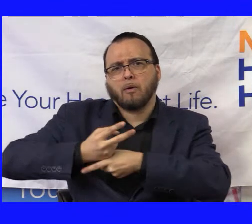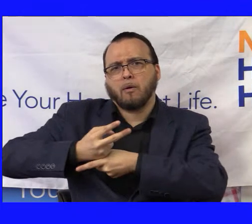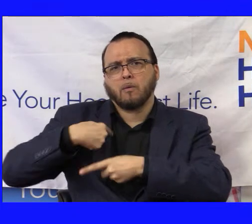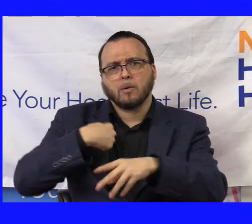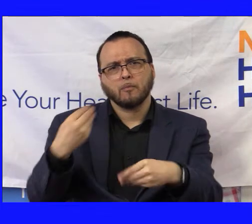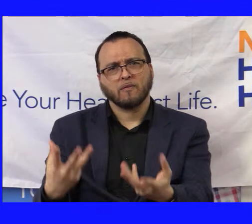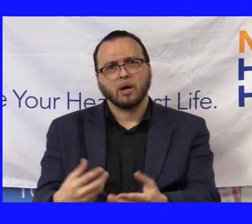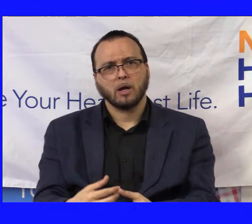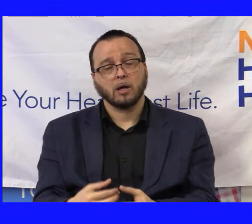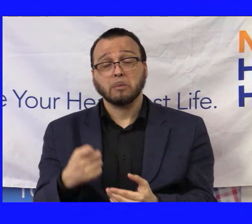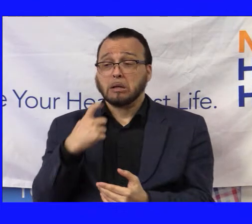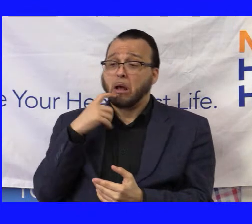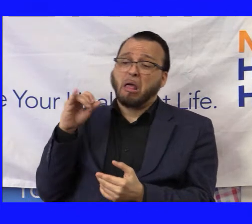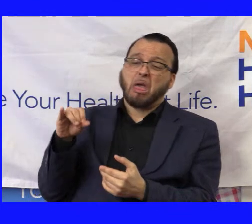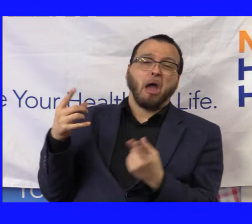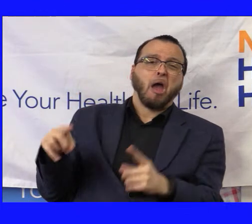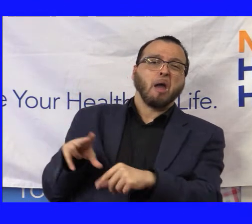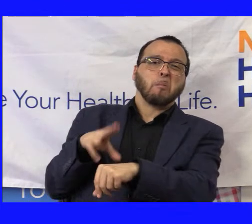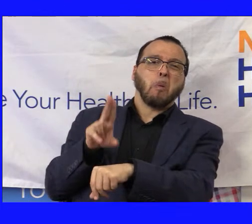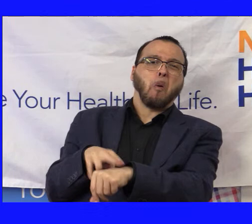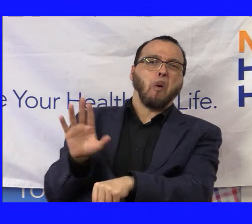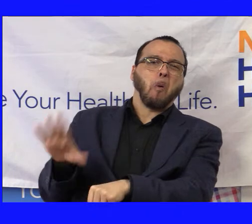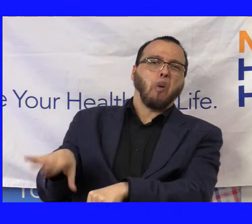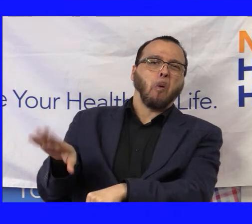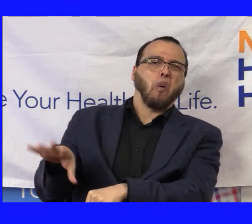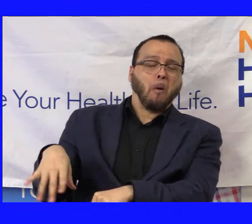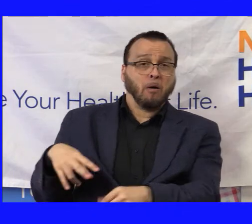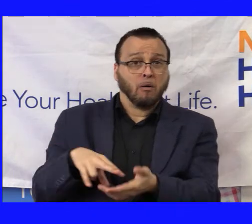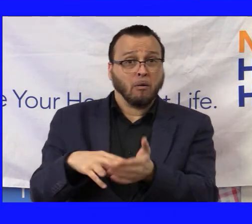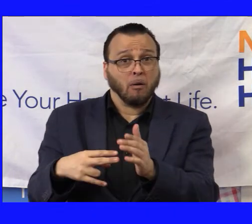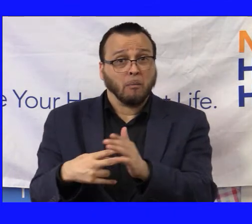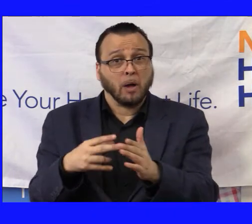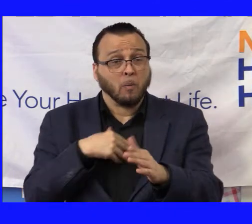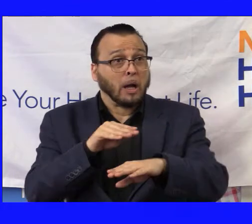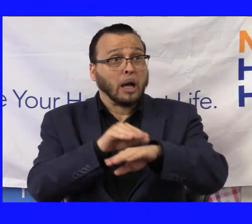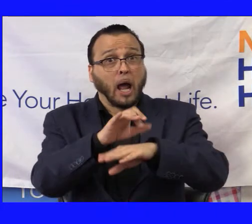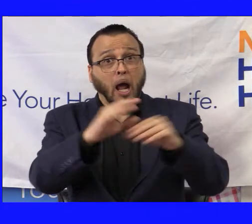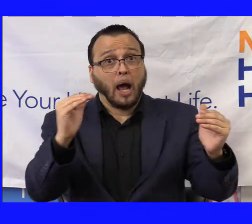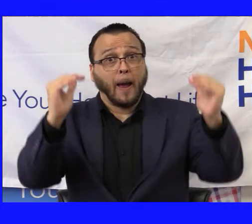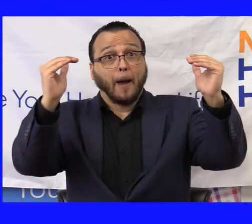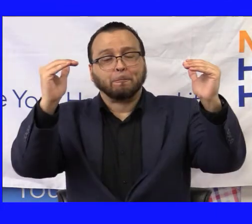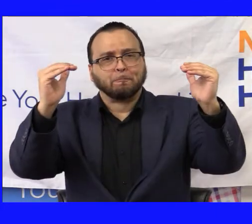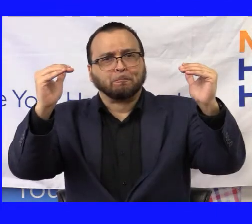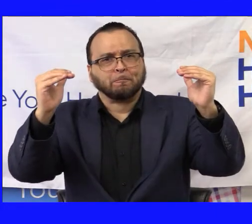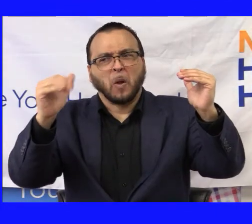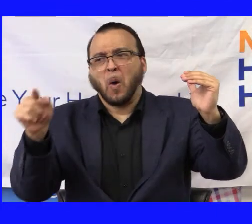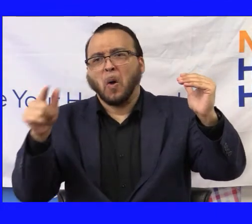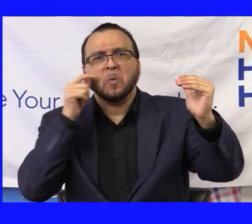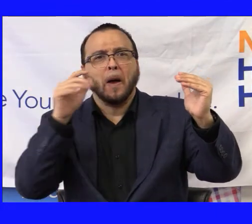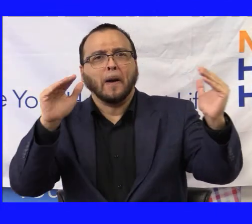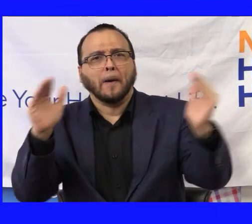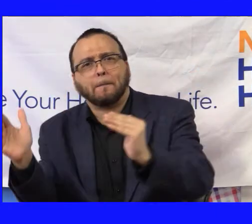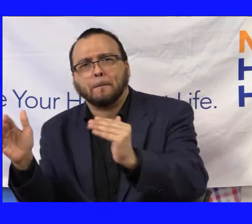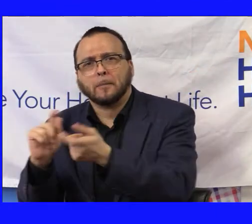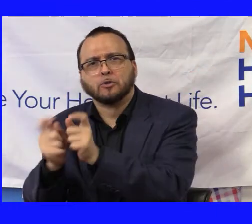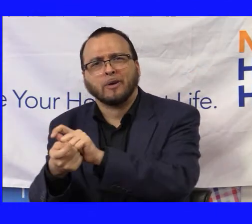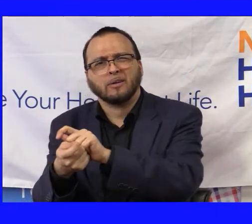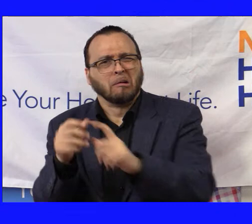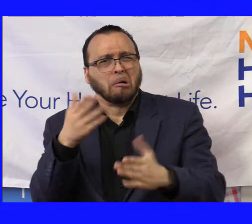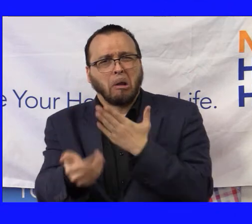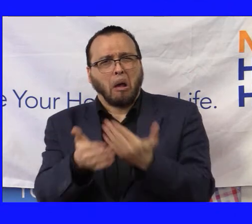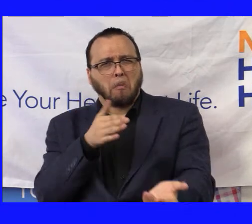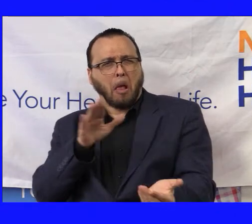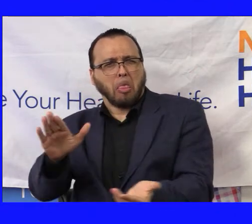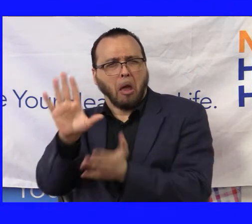by normalizing pathology, we now potentially would counsel our patients differently on the basis of their race, regardless of their socioeconomic